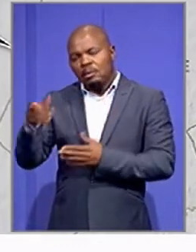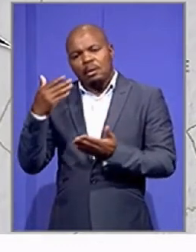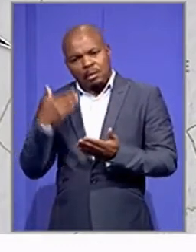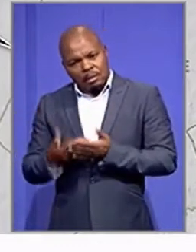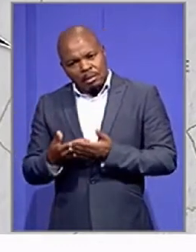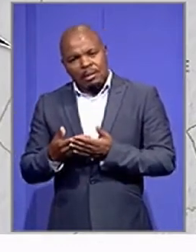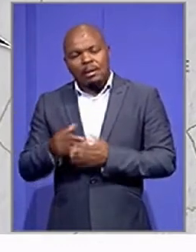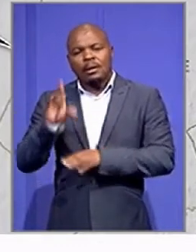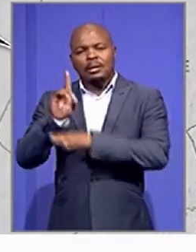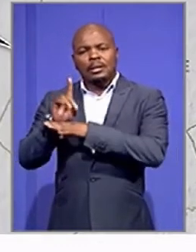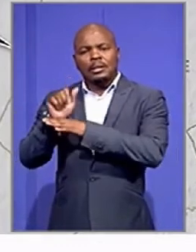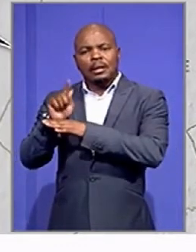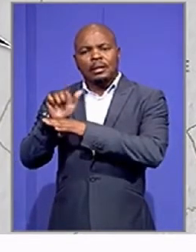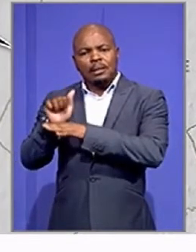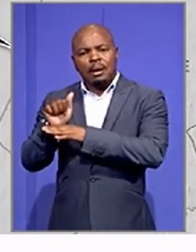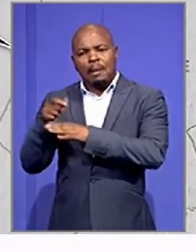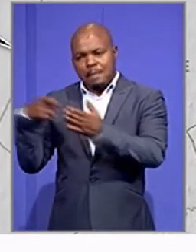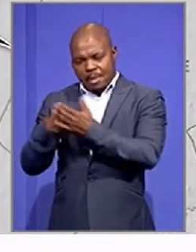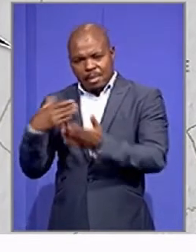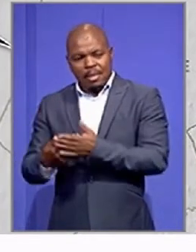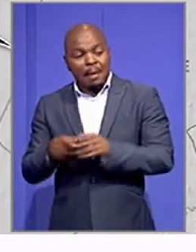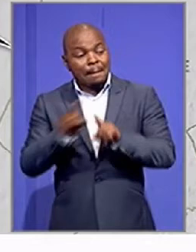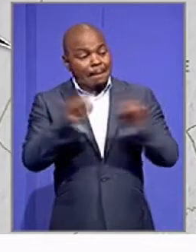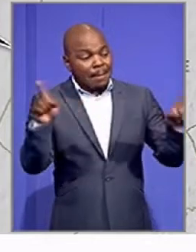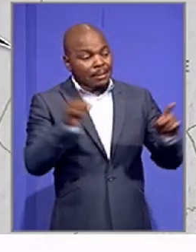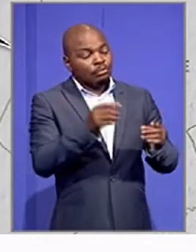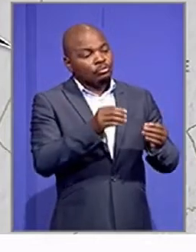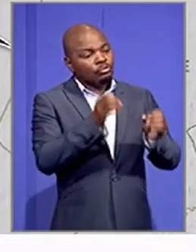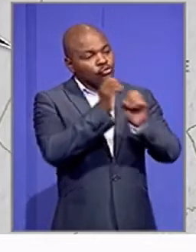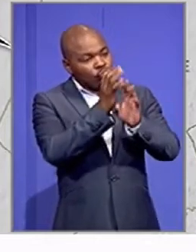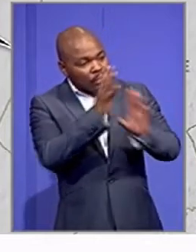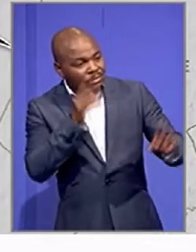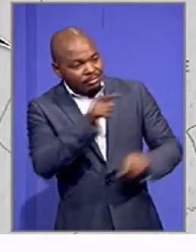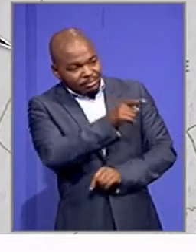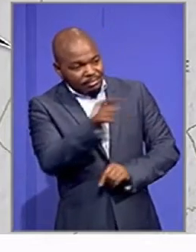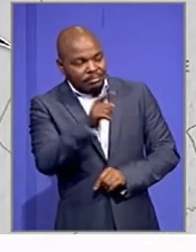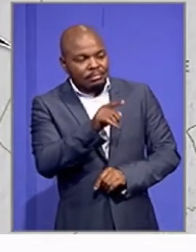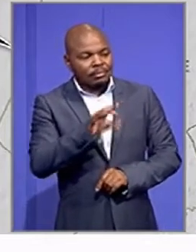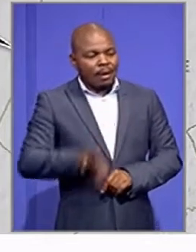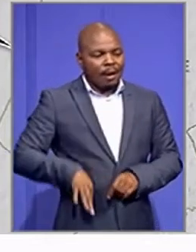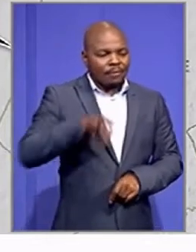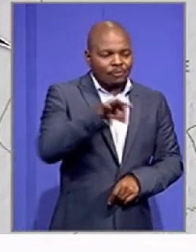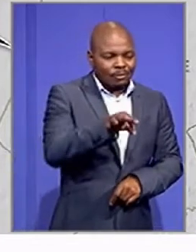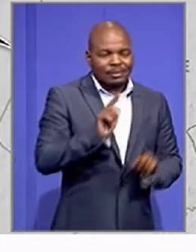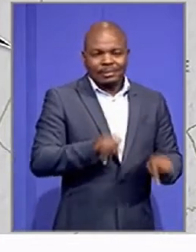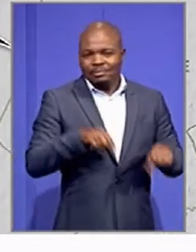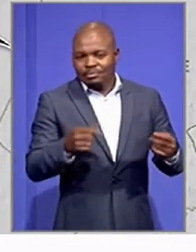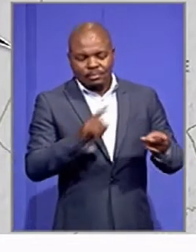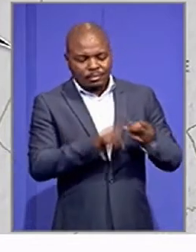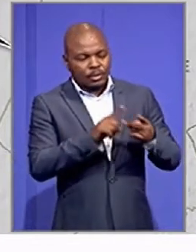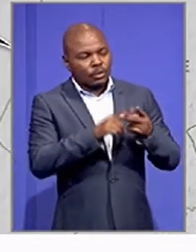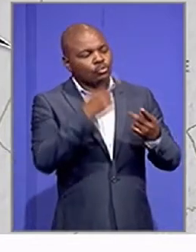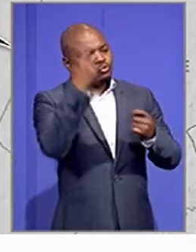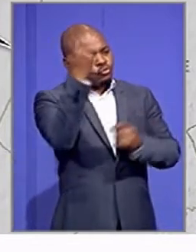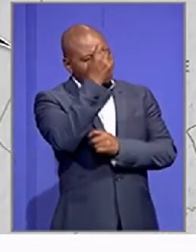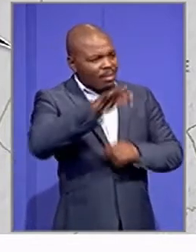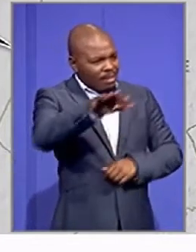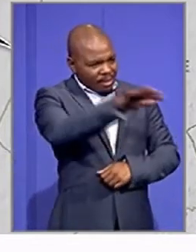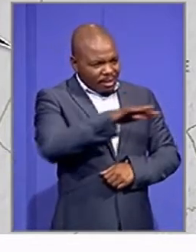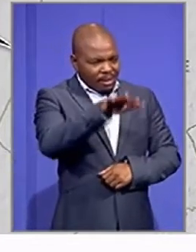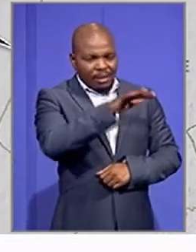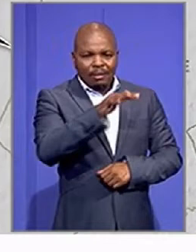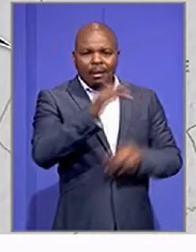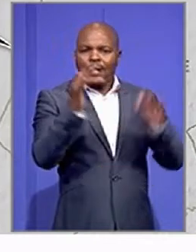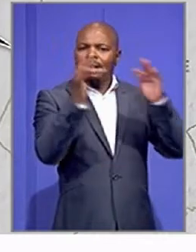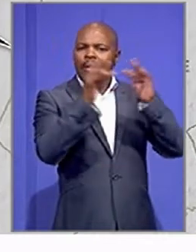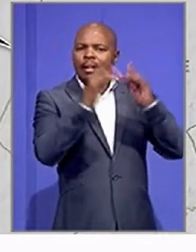data, whereas our children from the townships can't afford data. Our children from the rural areas don't have network and so on and so forth.